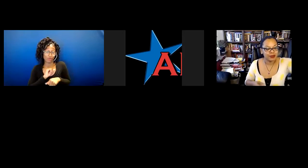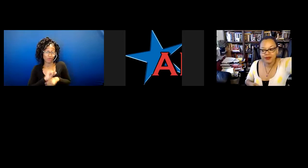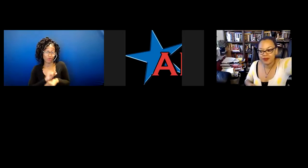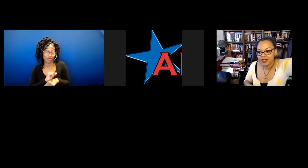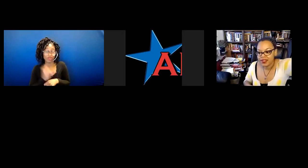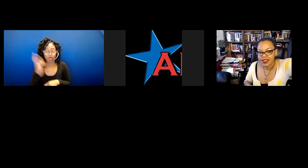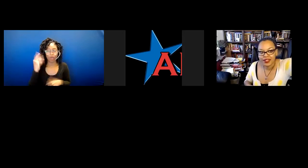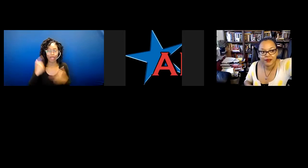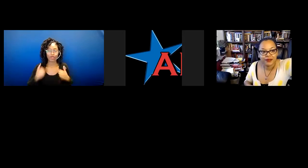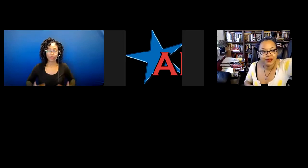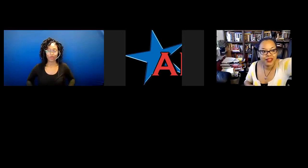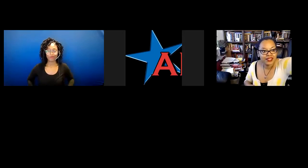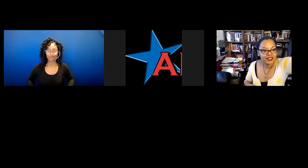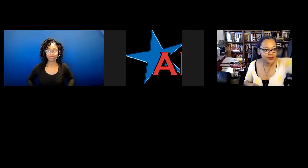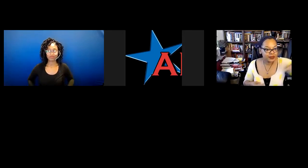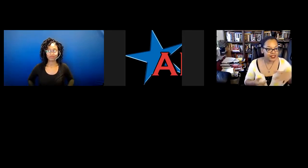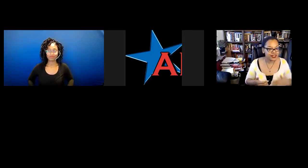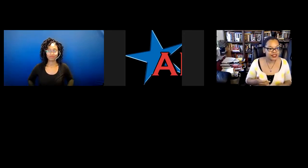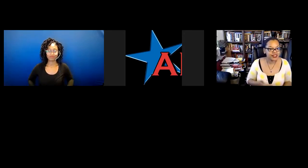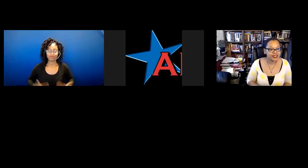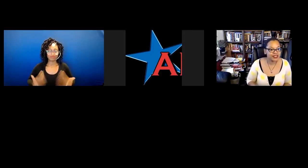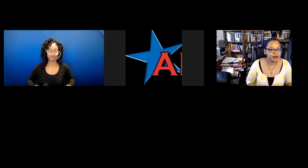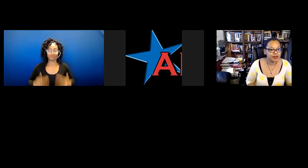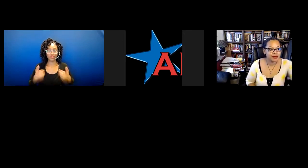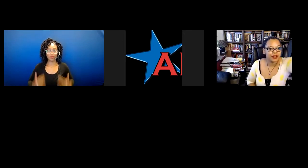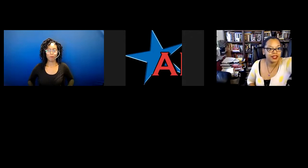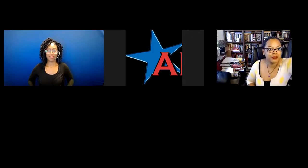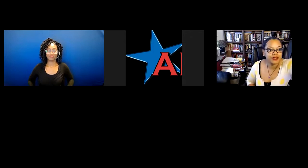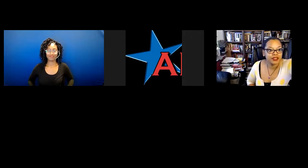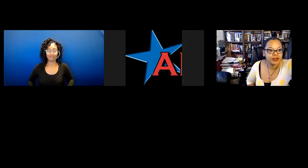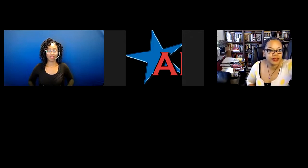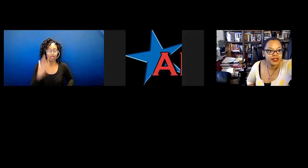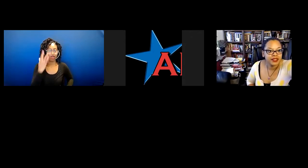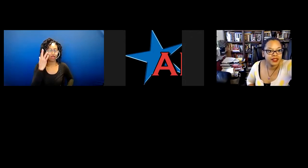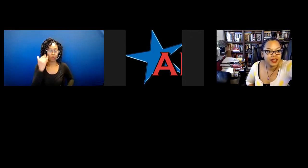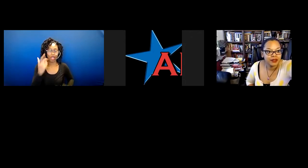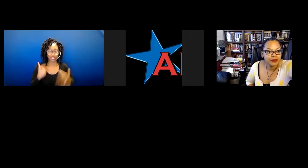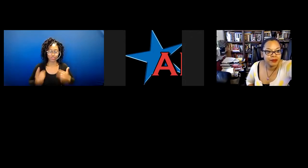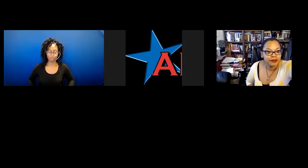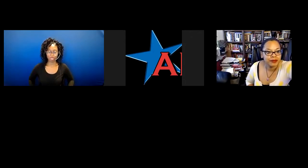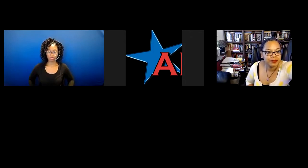human? And so we're going to talk a little bit about why humans human.